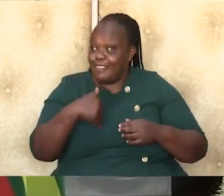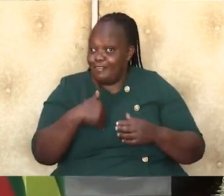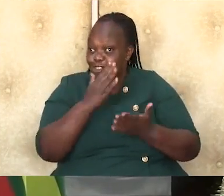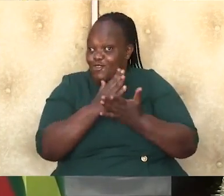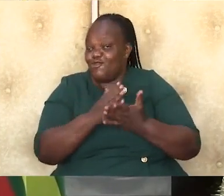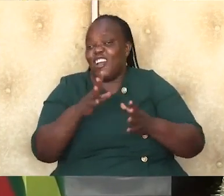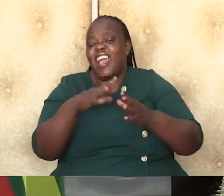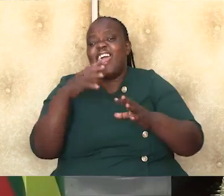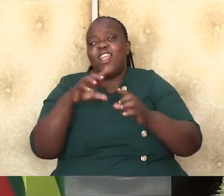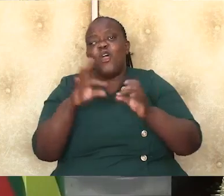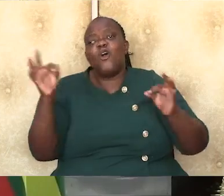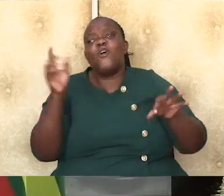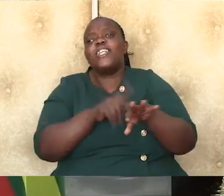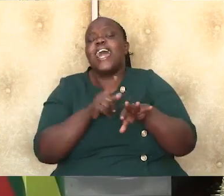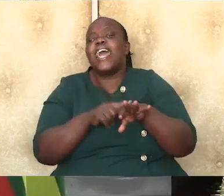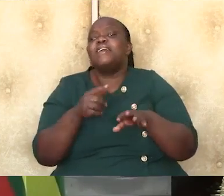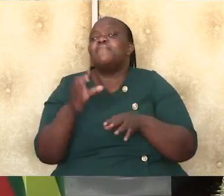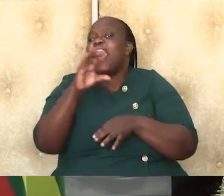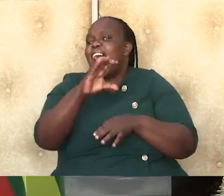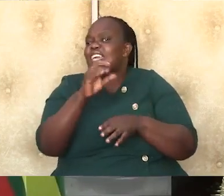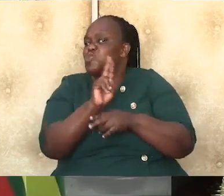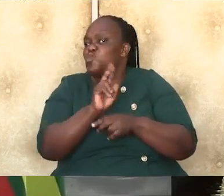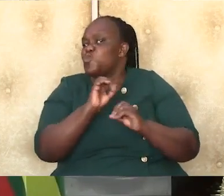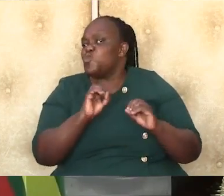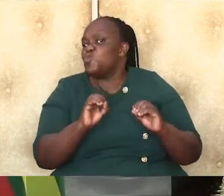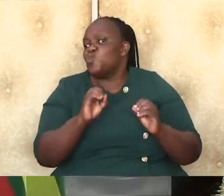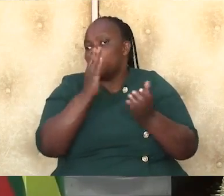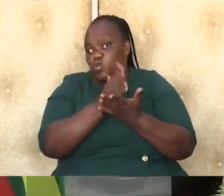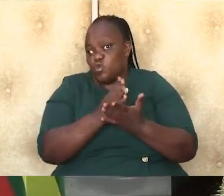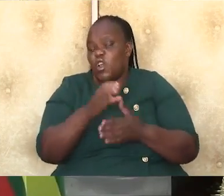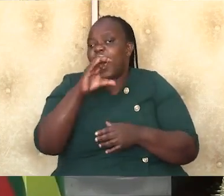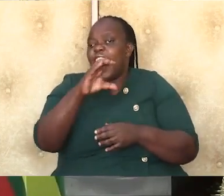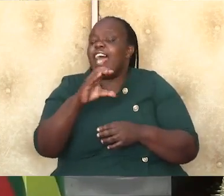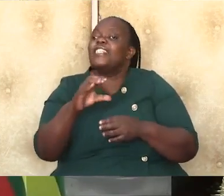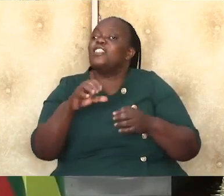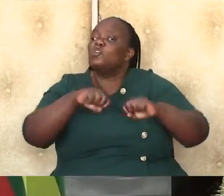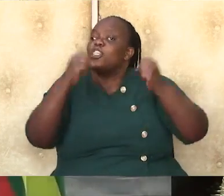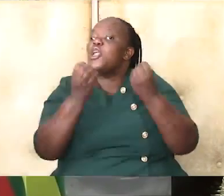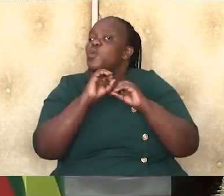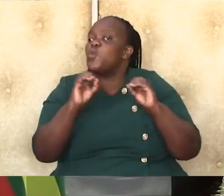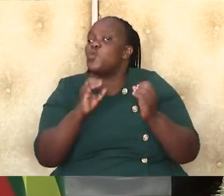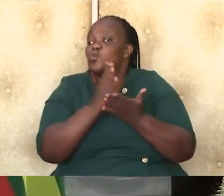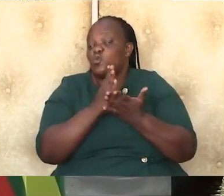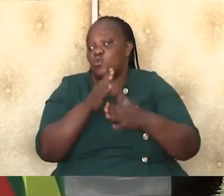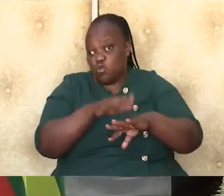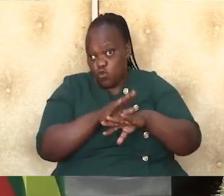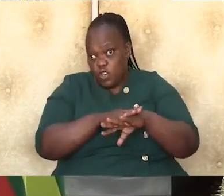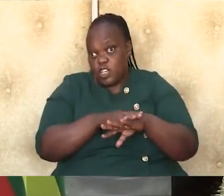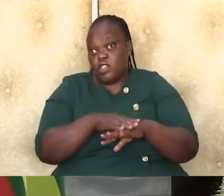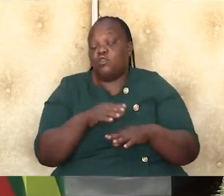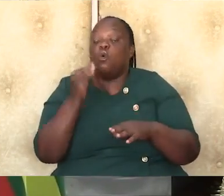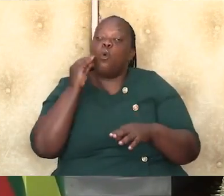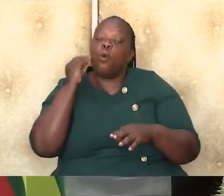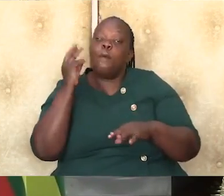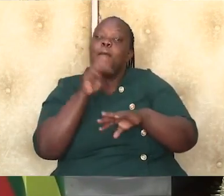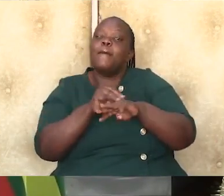long since maybe you had a lot of notes in your pocket, because we are now using that, and a cashless society, and it's very, very efficient, very convenient. We are the home of